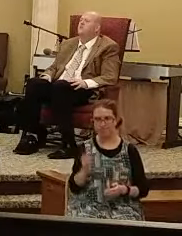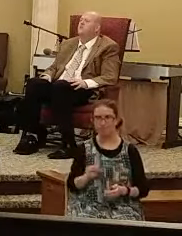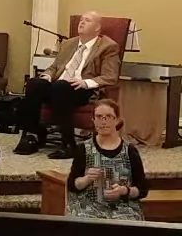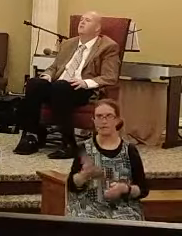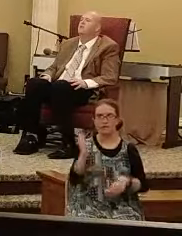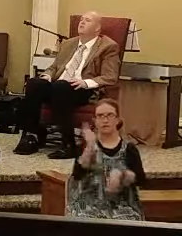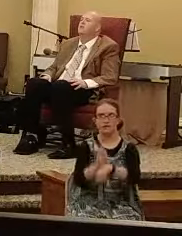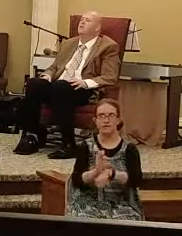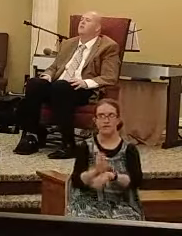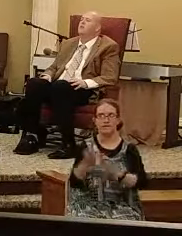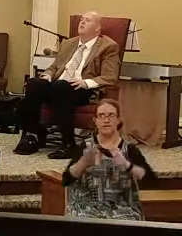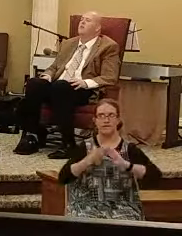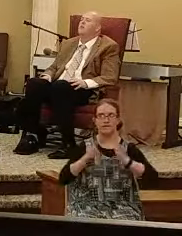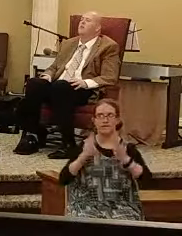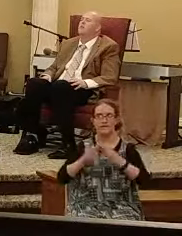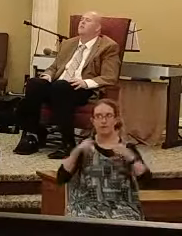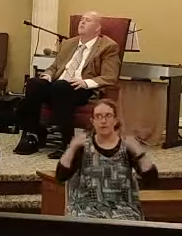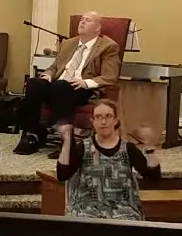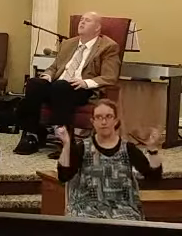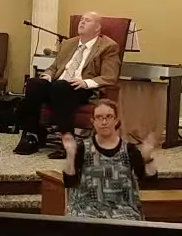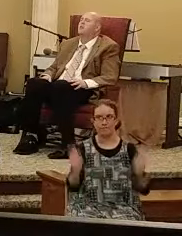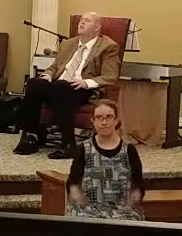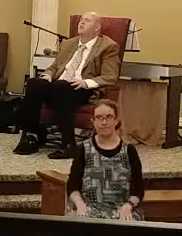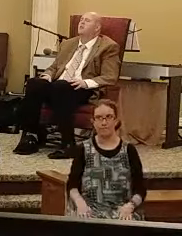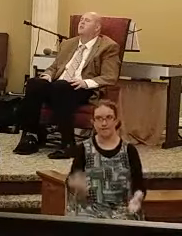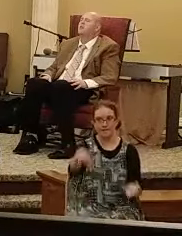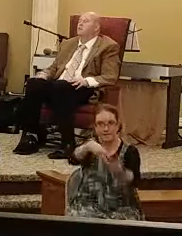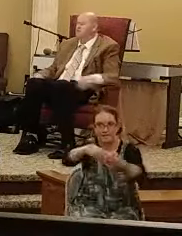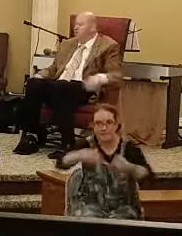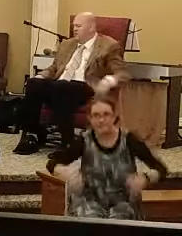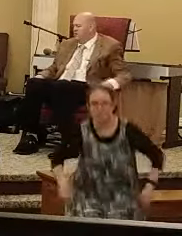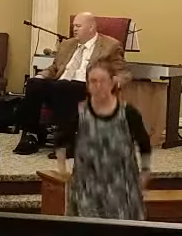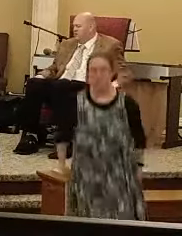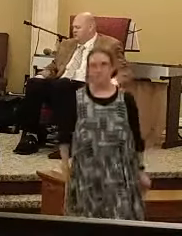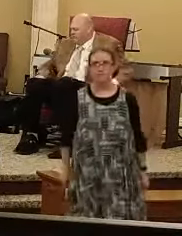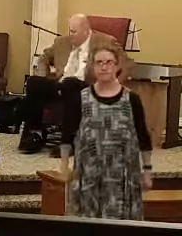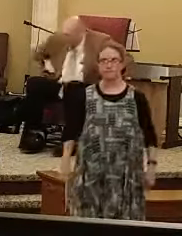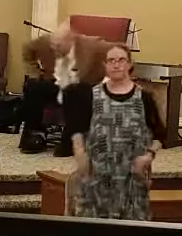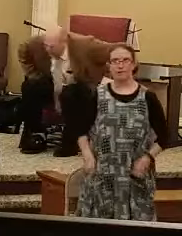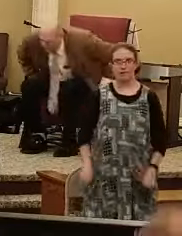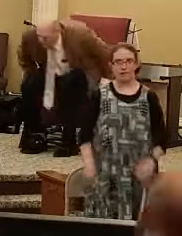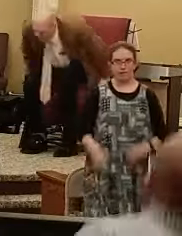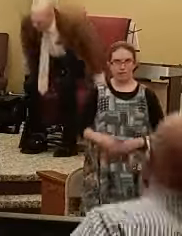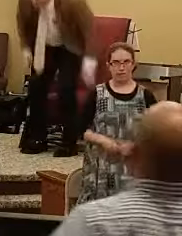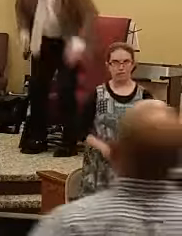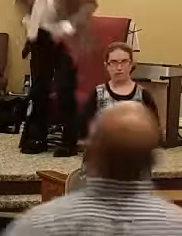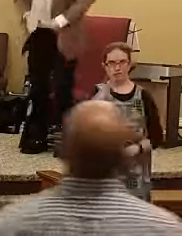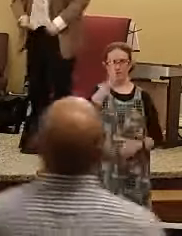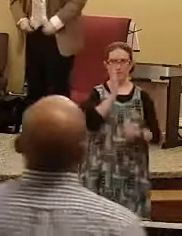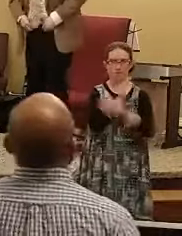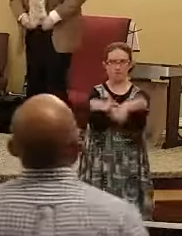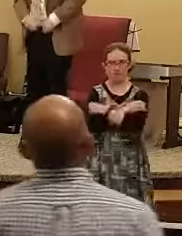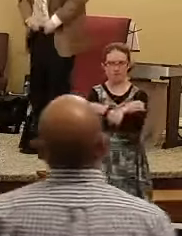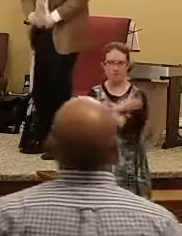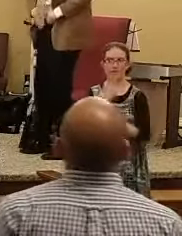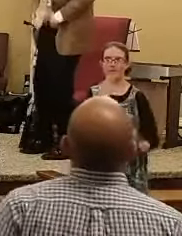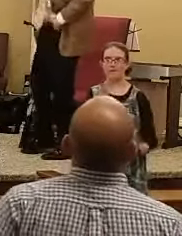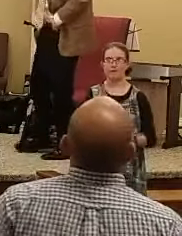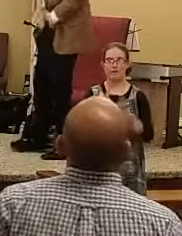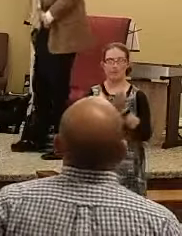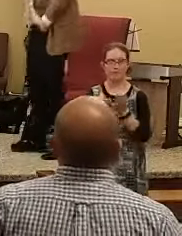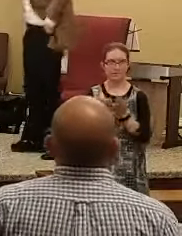this church and to this city. Hallelujah. While we stand. God, we love you. Thank you for